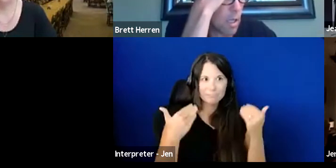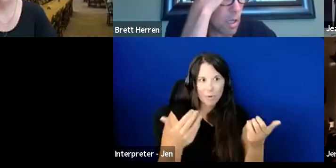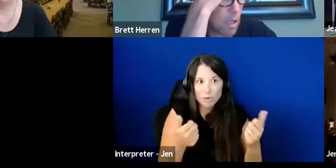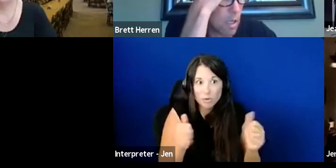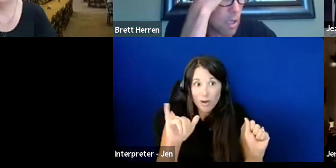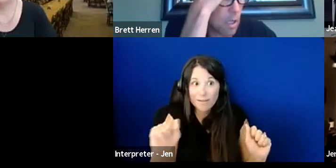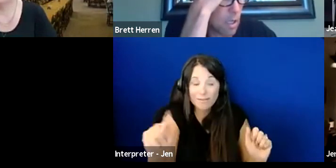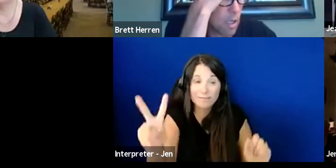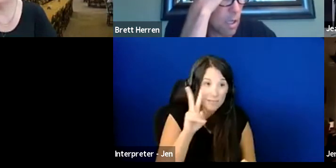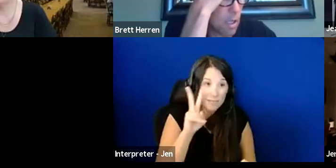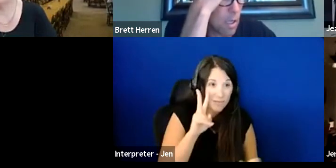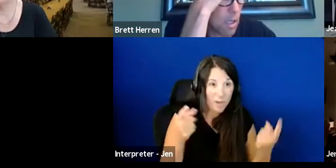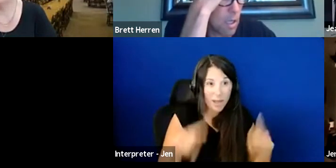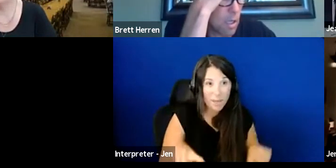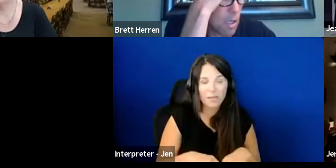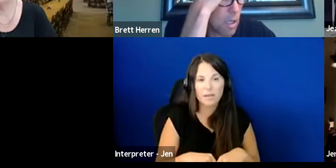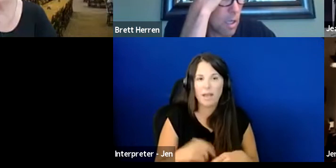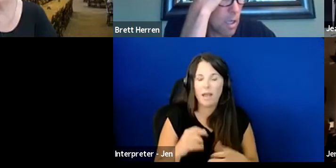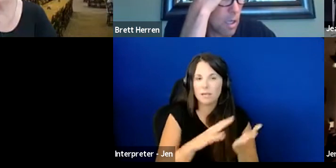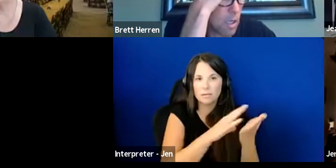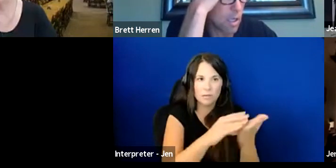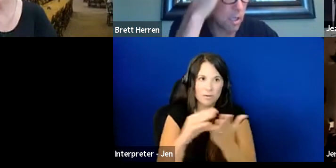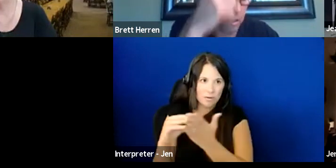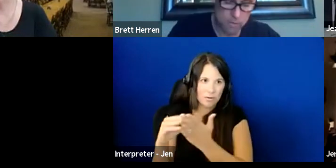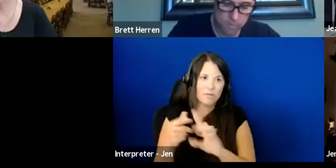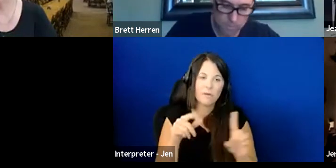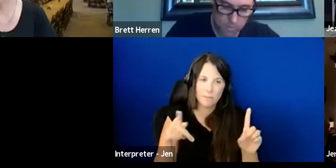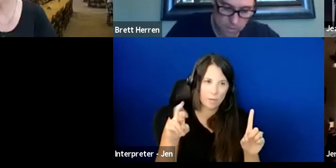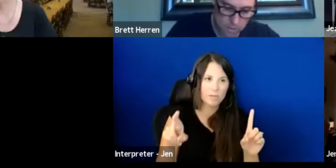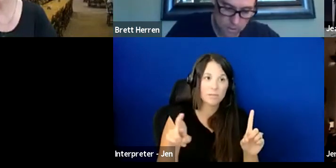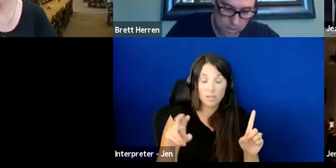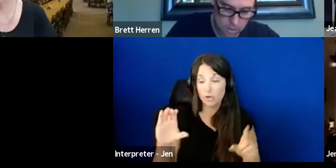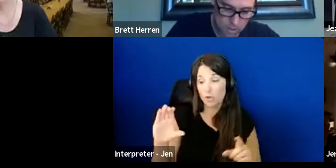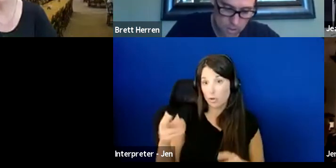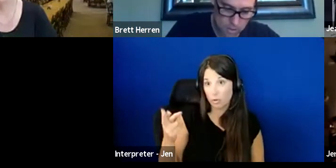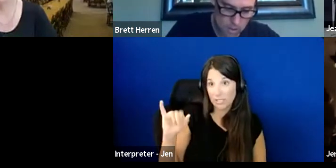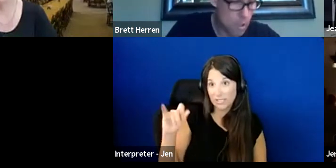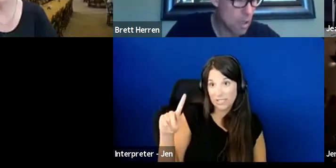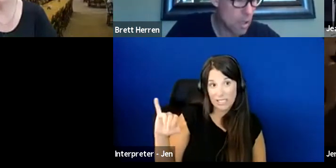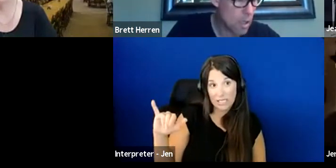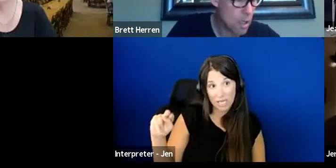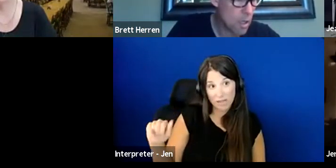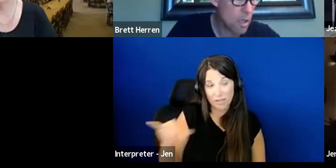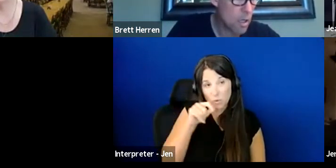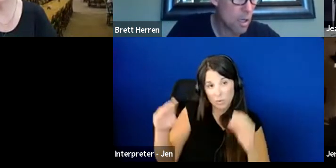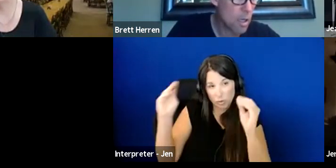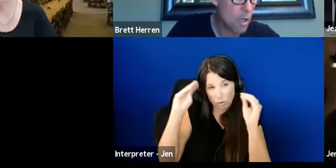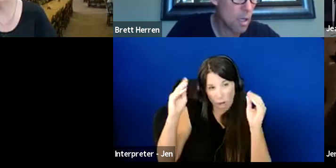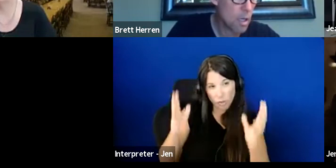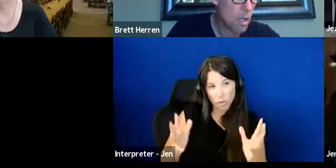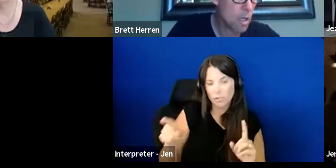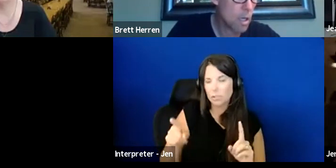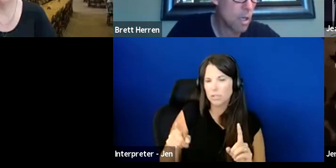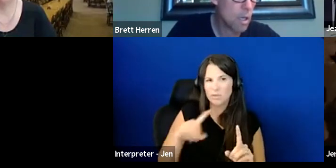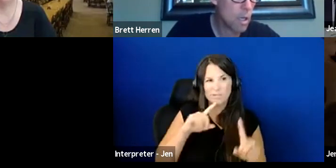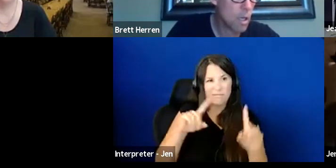much from my peers. And Christina was amazing. She was our instructor. She was amazing she would respond to me sometimes with even in